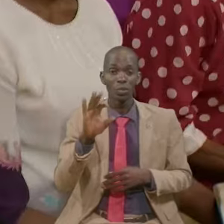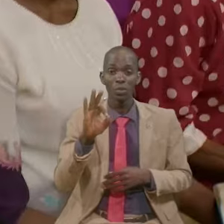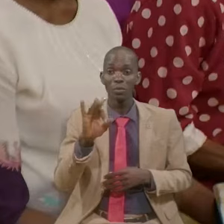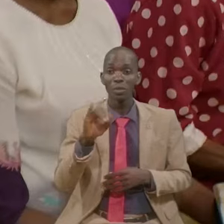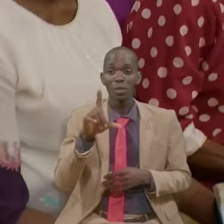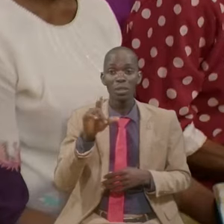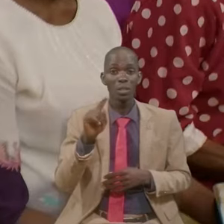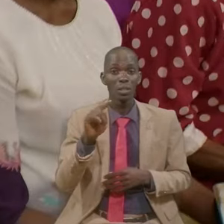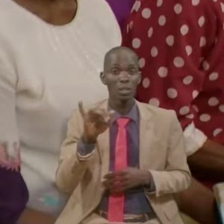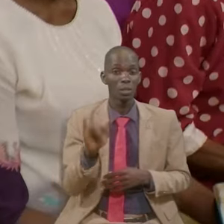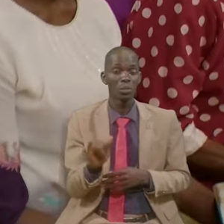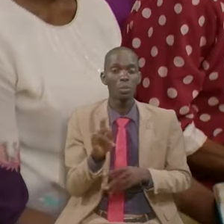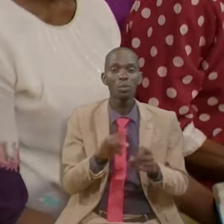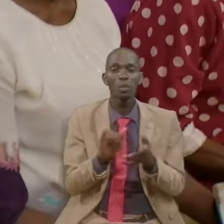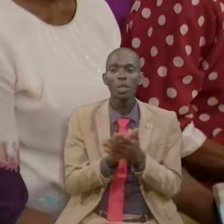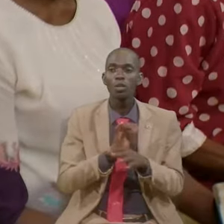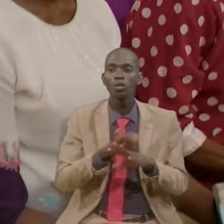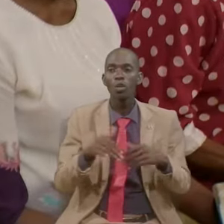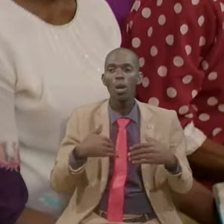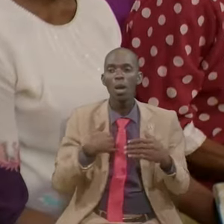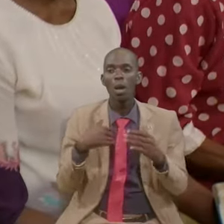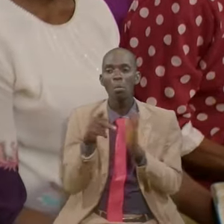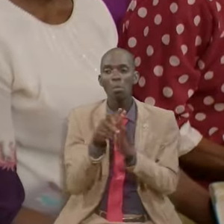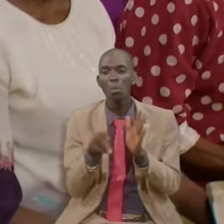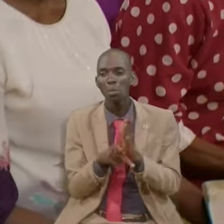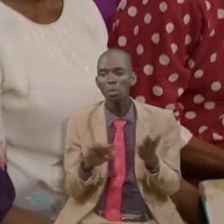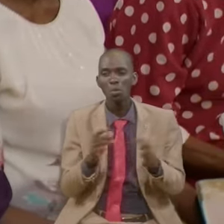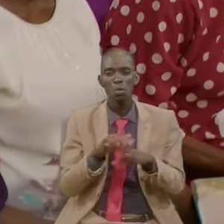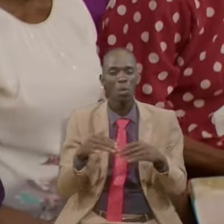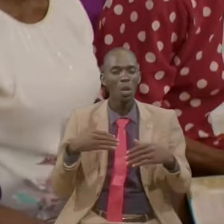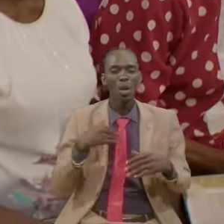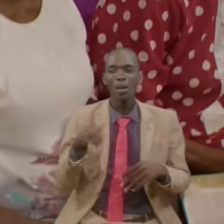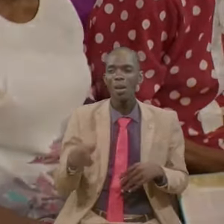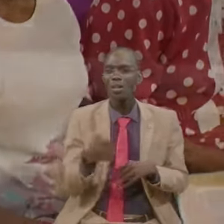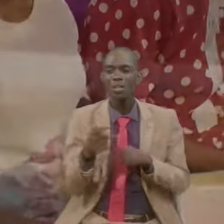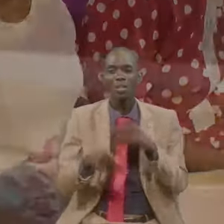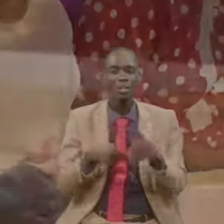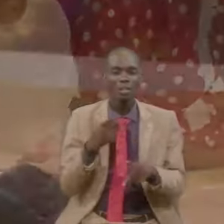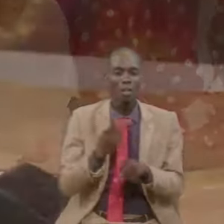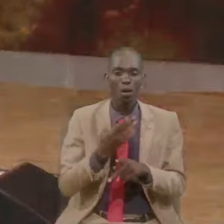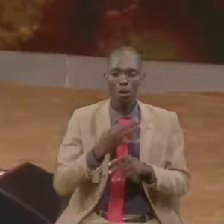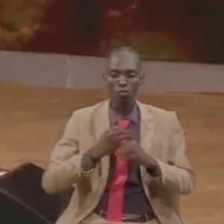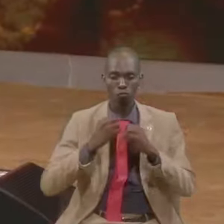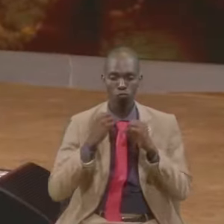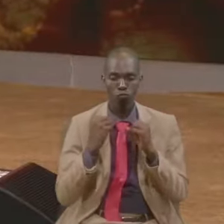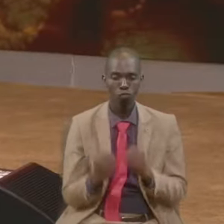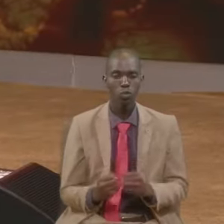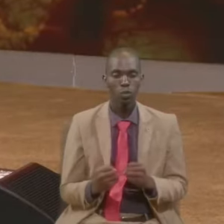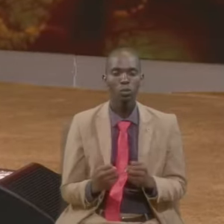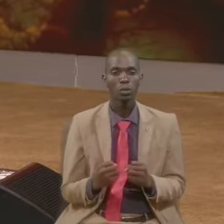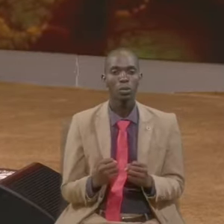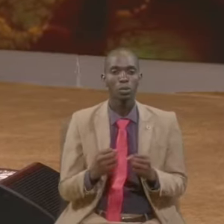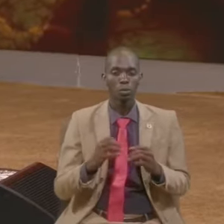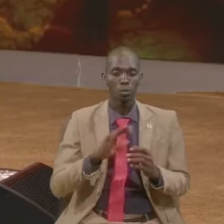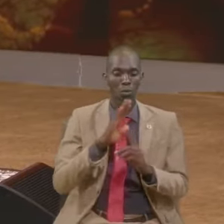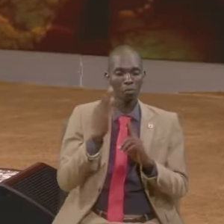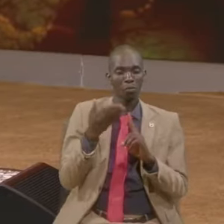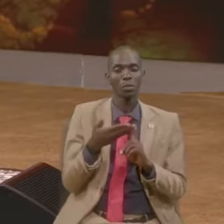any principle, will not have any kind of firm stand,